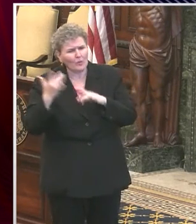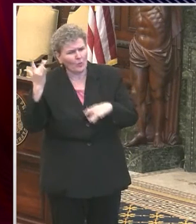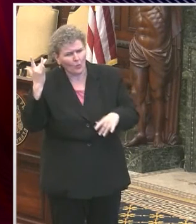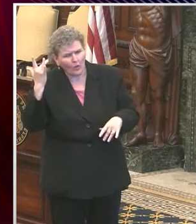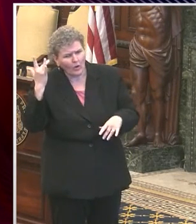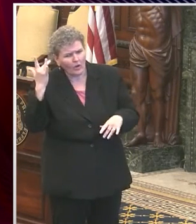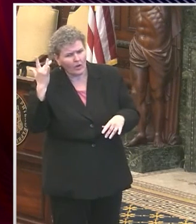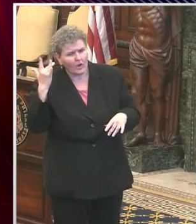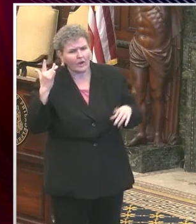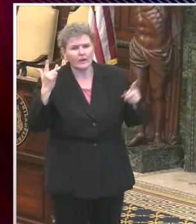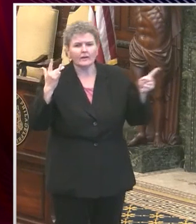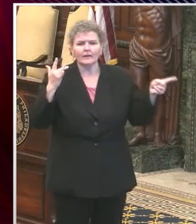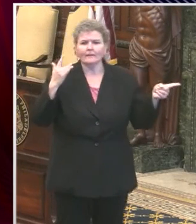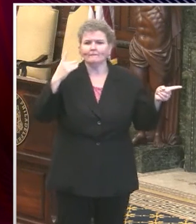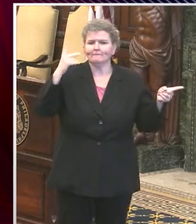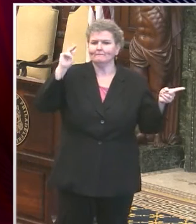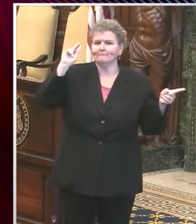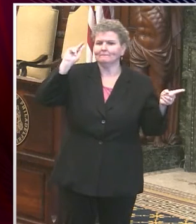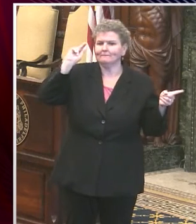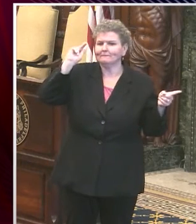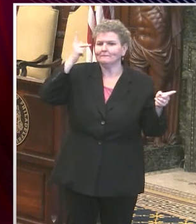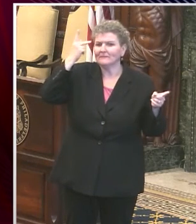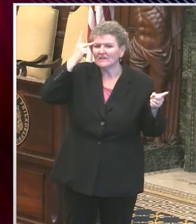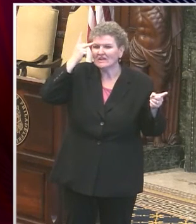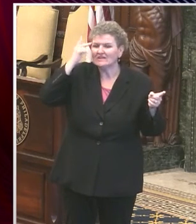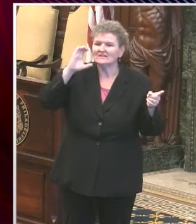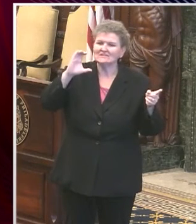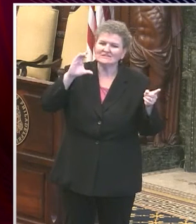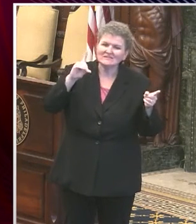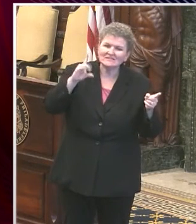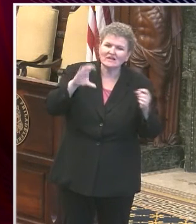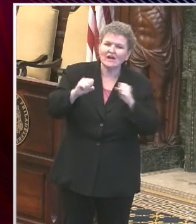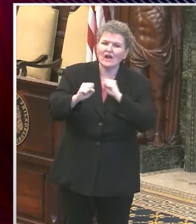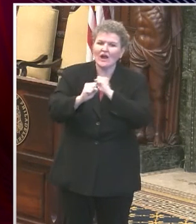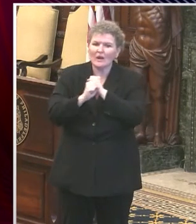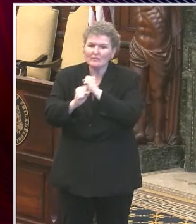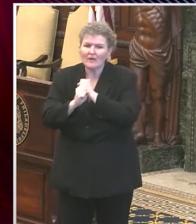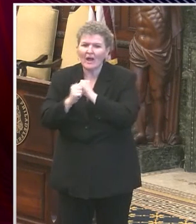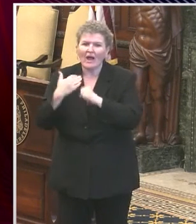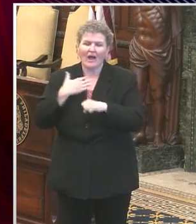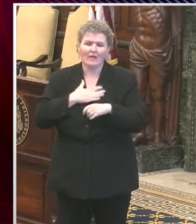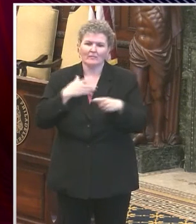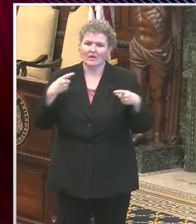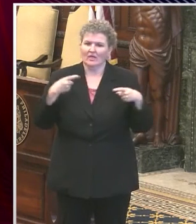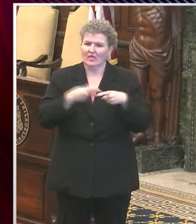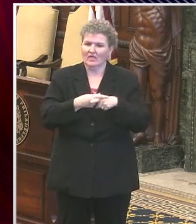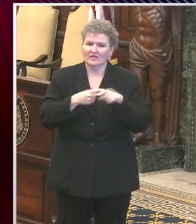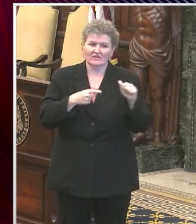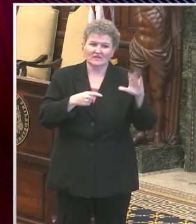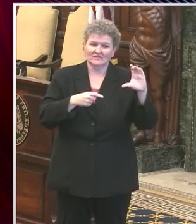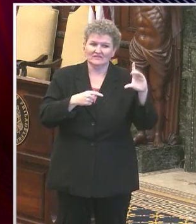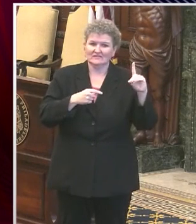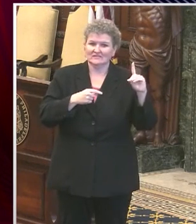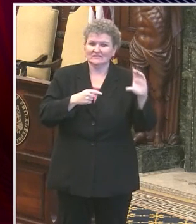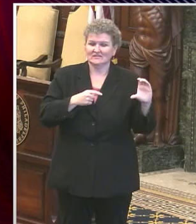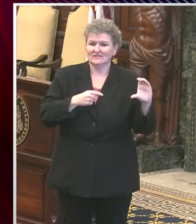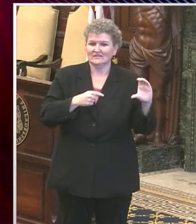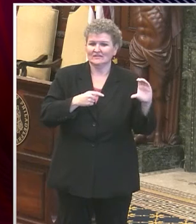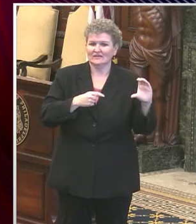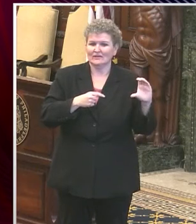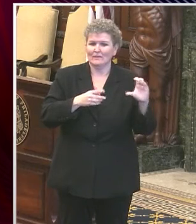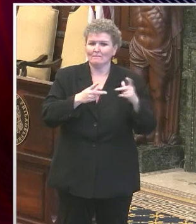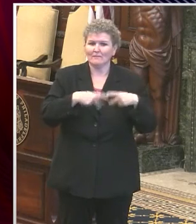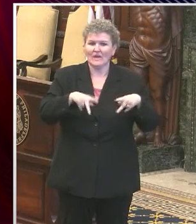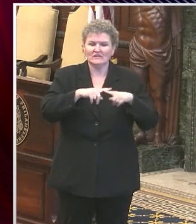political appointees above the CDC have interfered with CDC guidance. And that's very unfortunate because CDC has long been a place where you could go